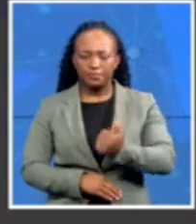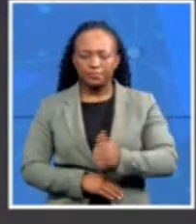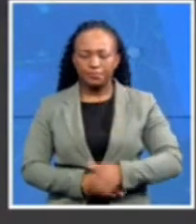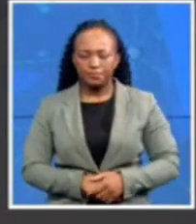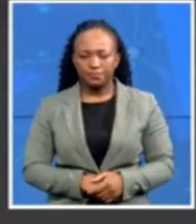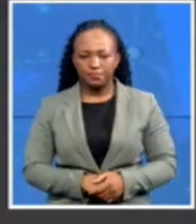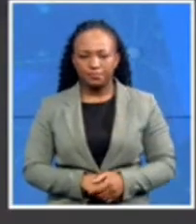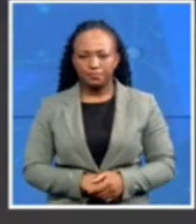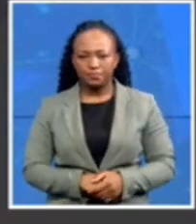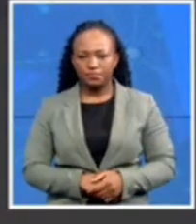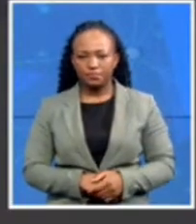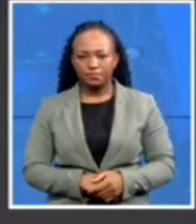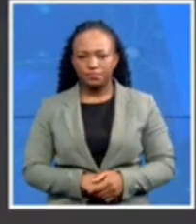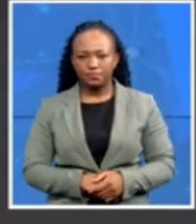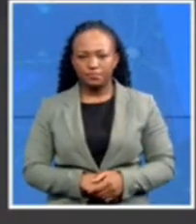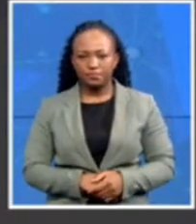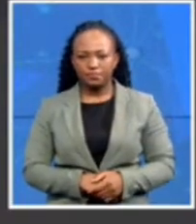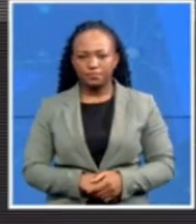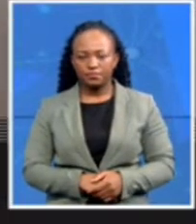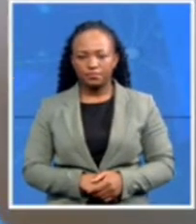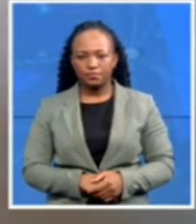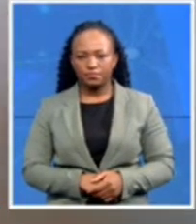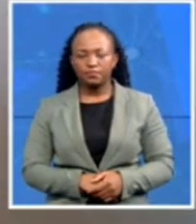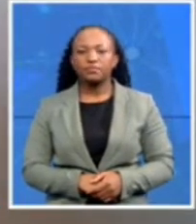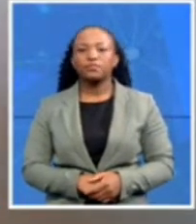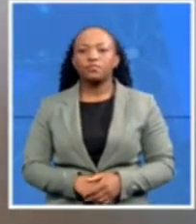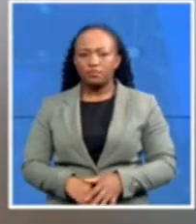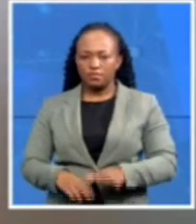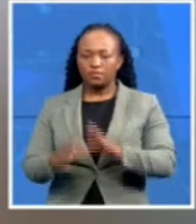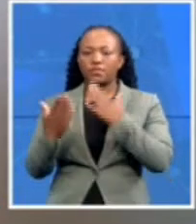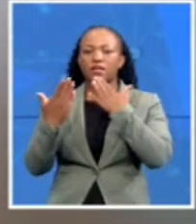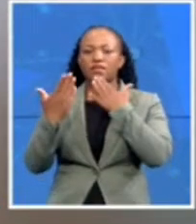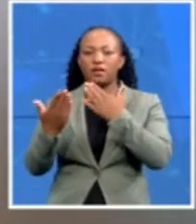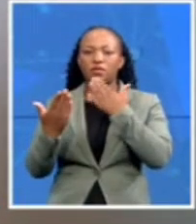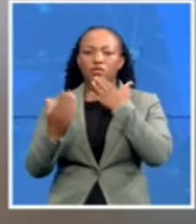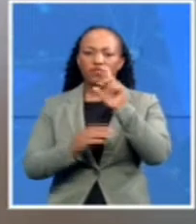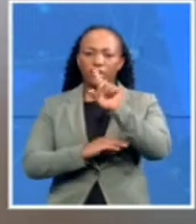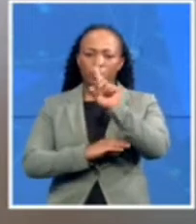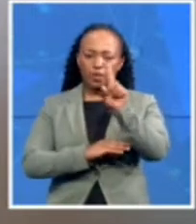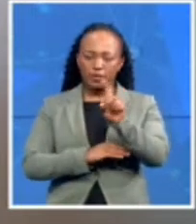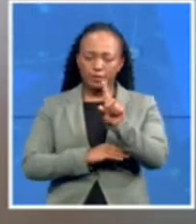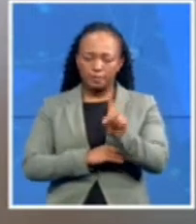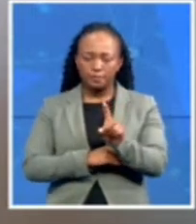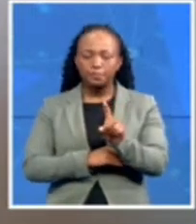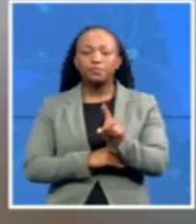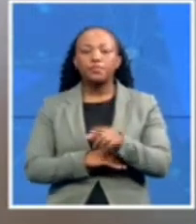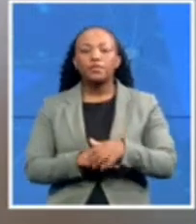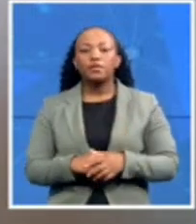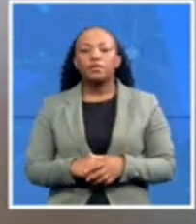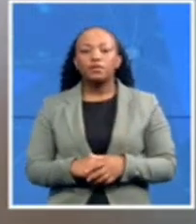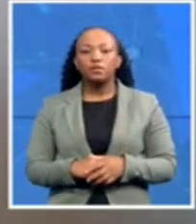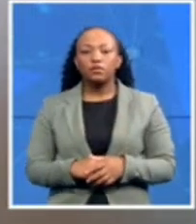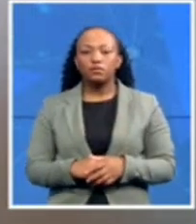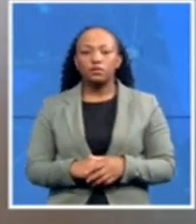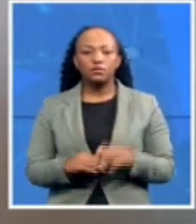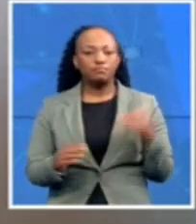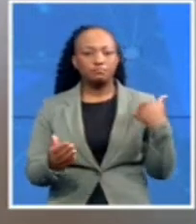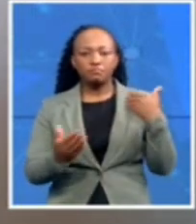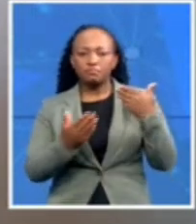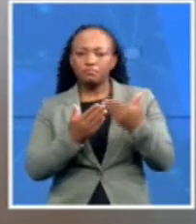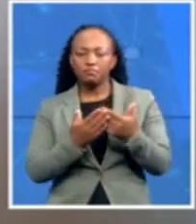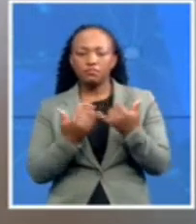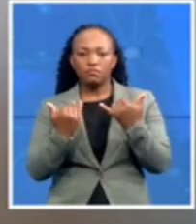Right, thank you for those questions. I think, first of all, given where we are and with the well-known challenges that we face on our